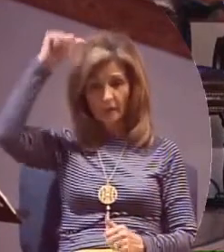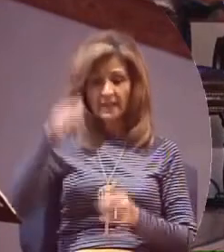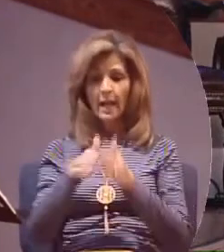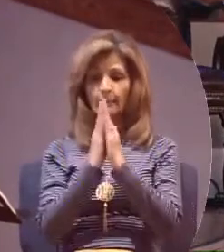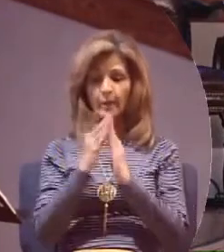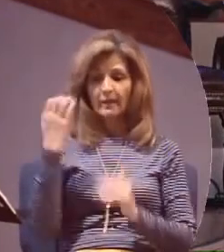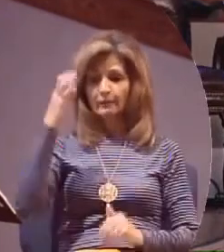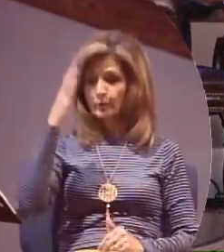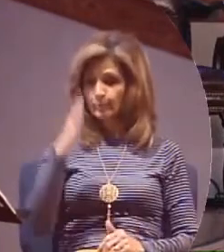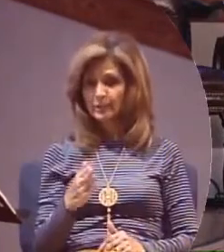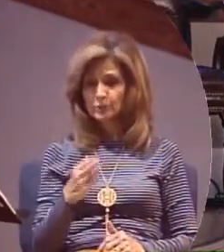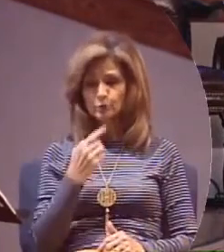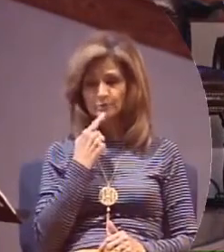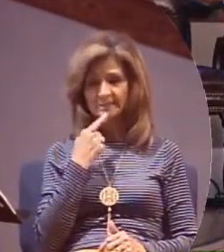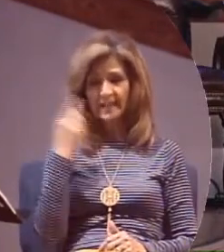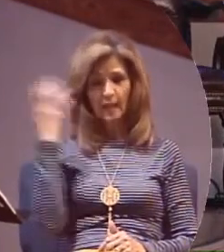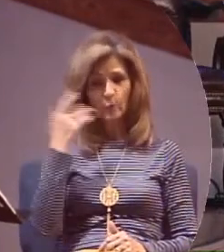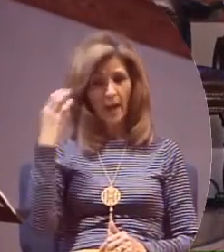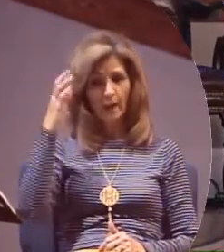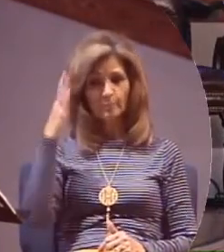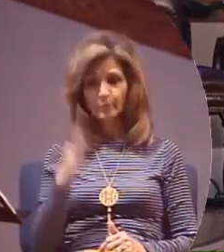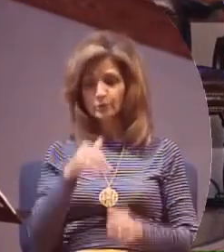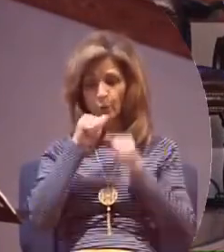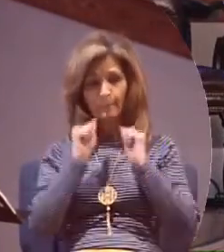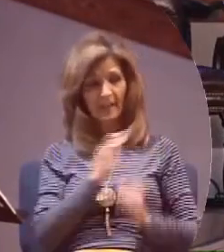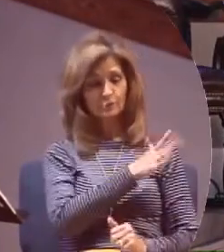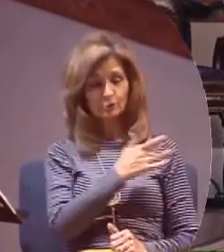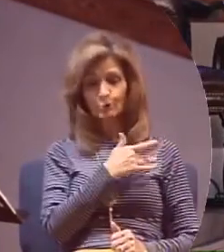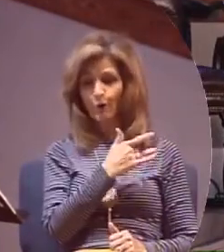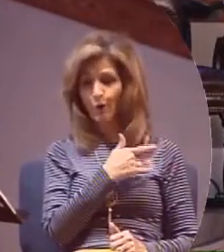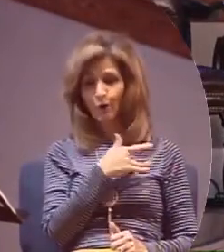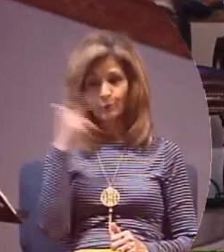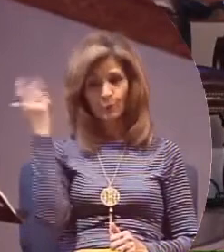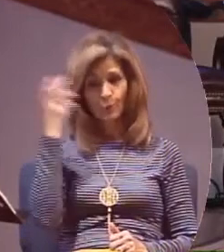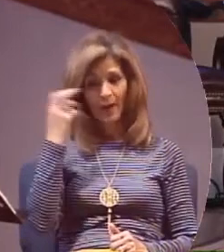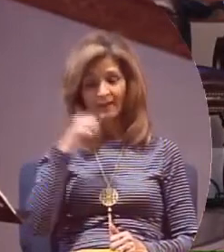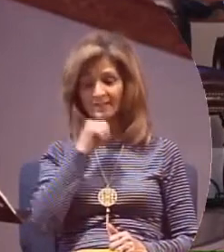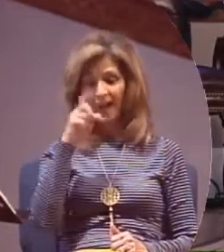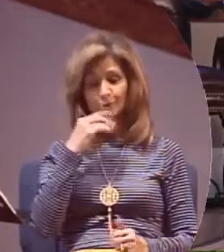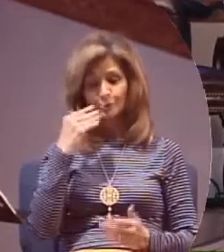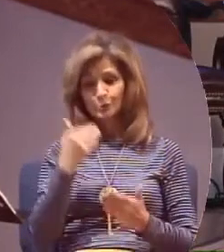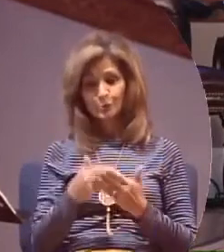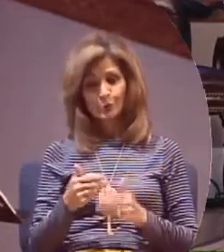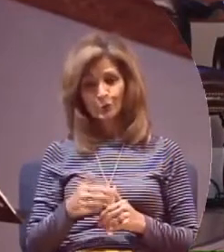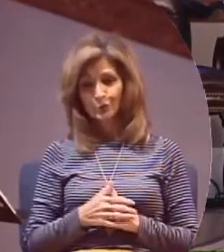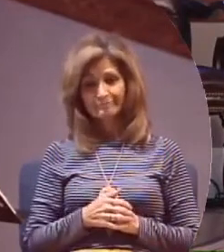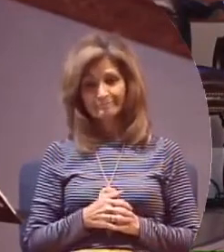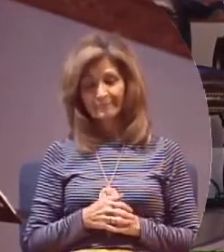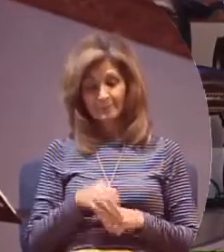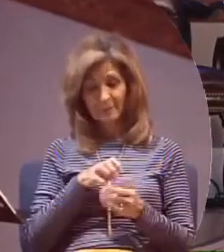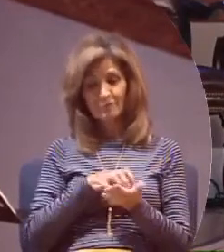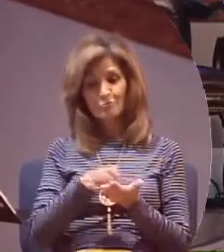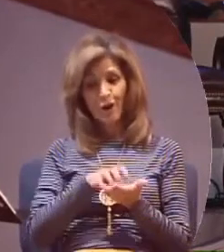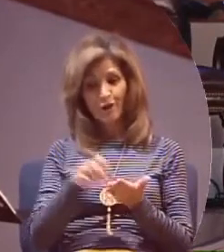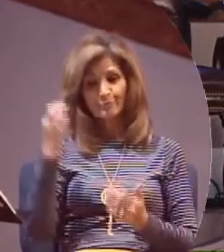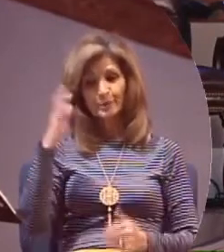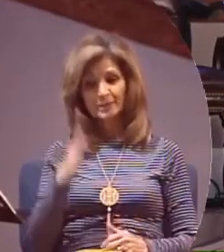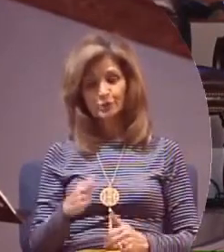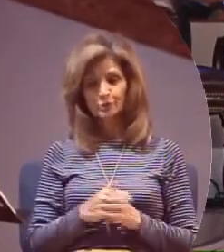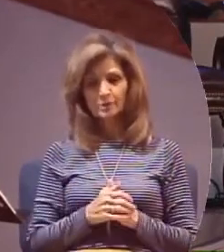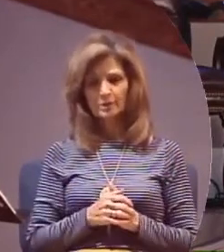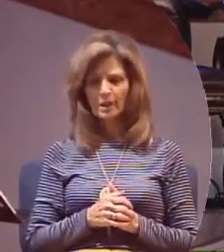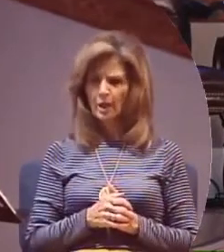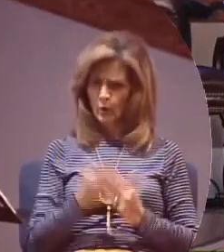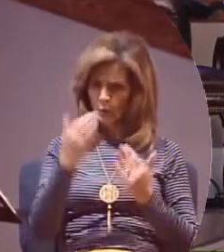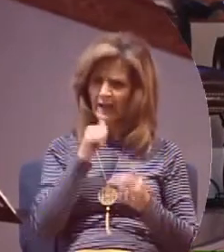for the preacher. You say, man, preacher, I tell you what, bless your heart. Man, you ain't doing too good. It's been rough, preacher. I tell you, won't